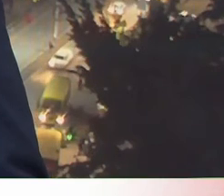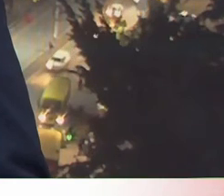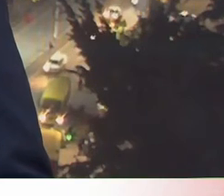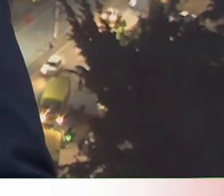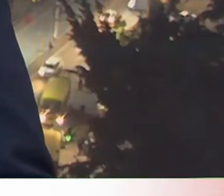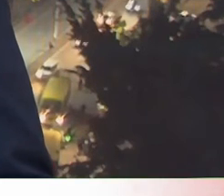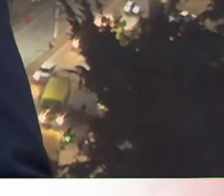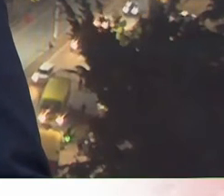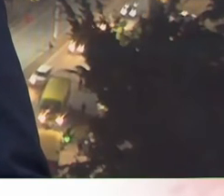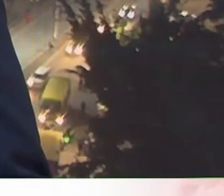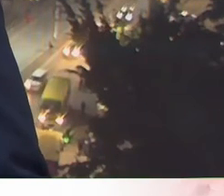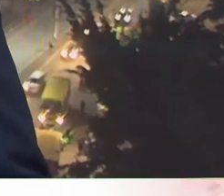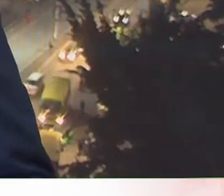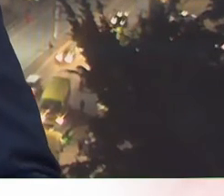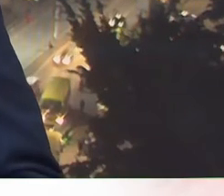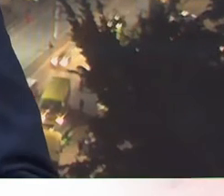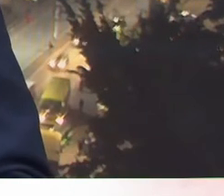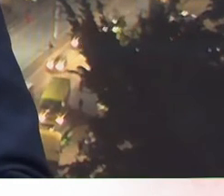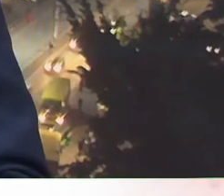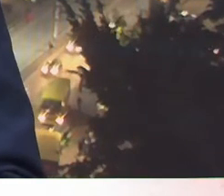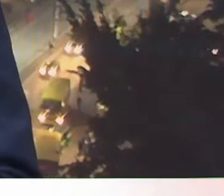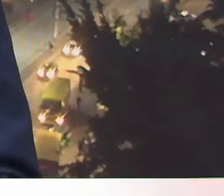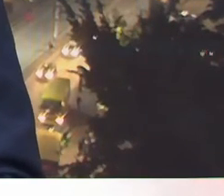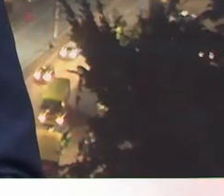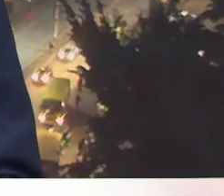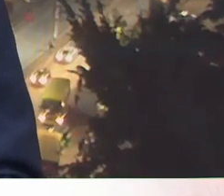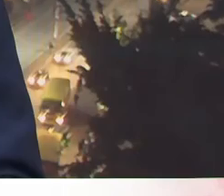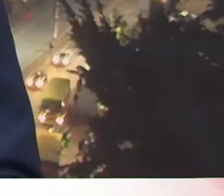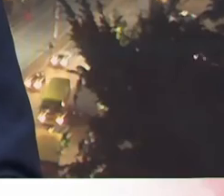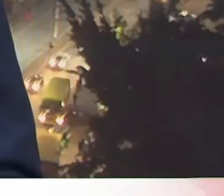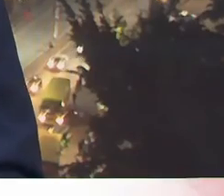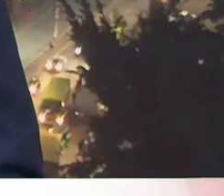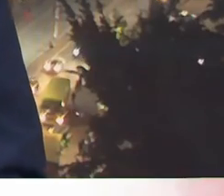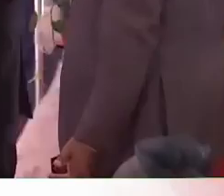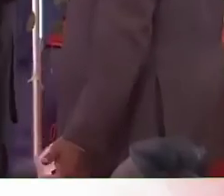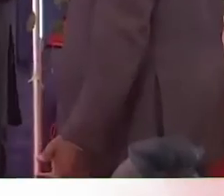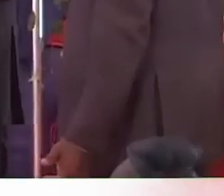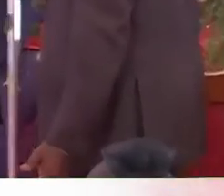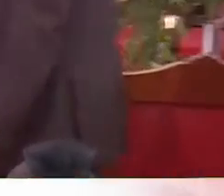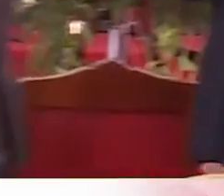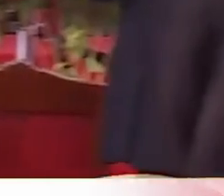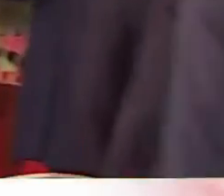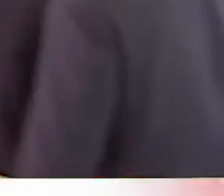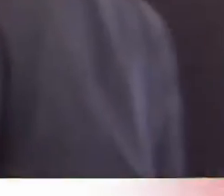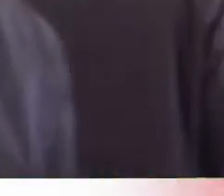dignity. Our reporter Josh Onsare attended the function and prepared the following report.